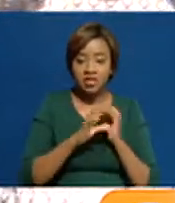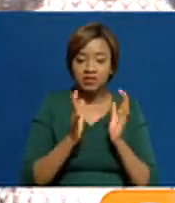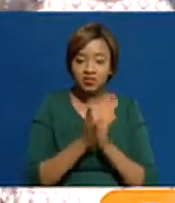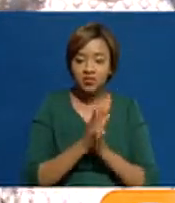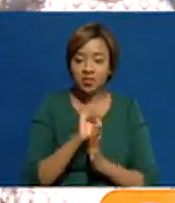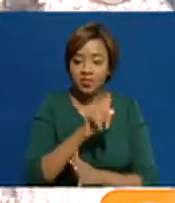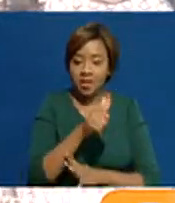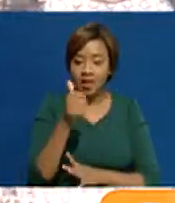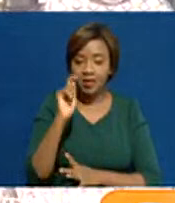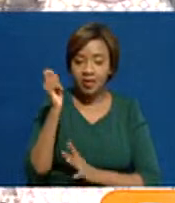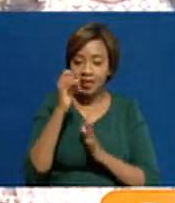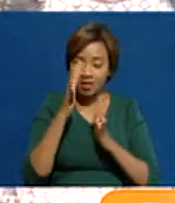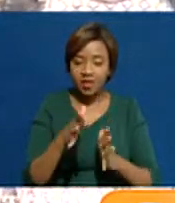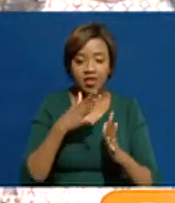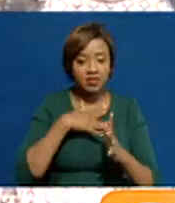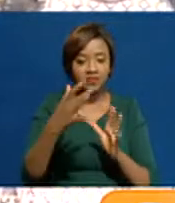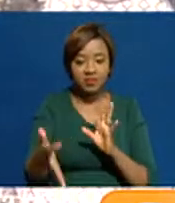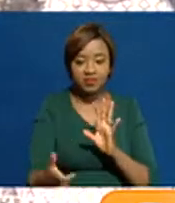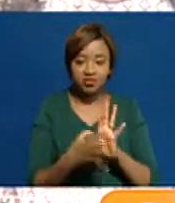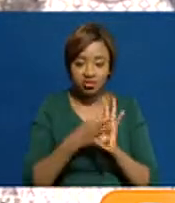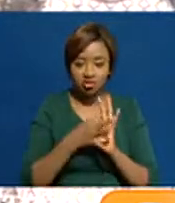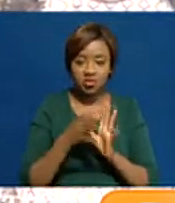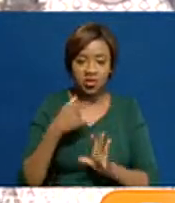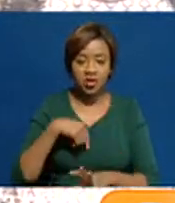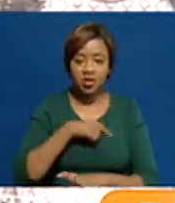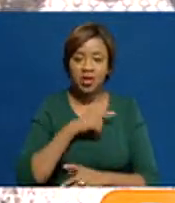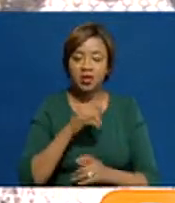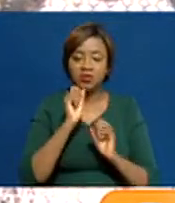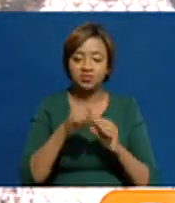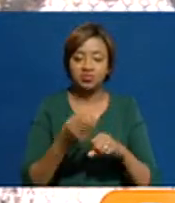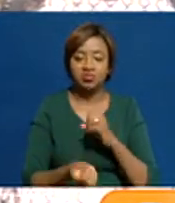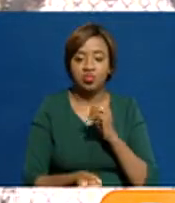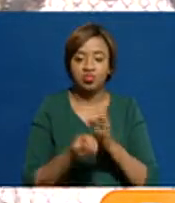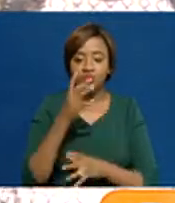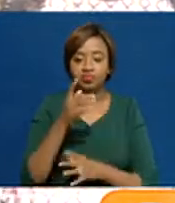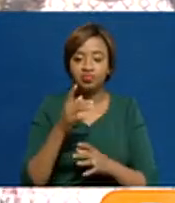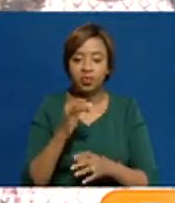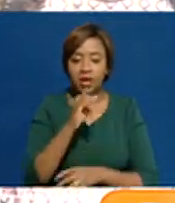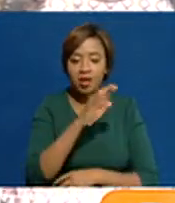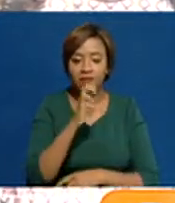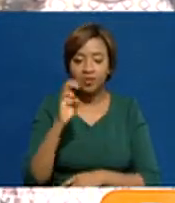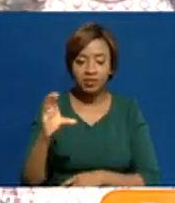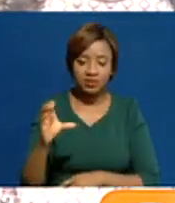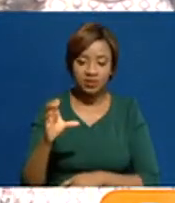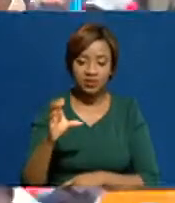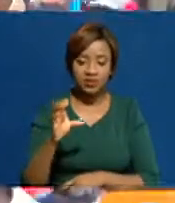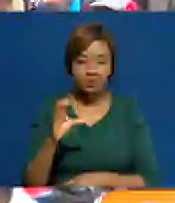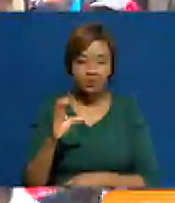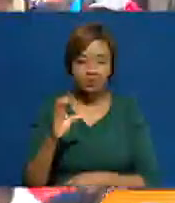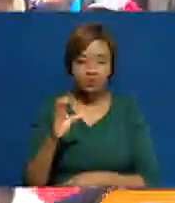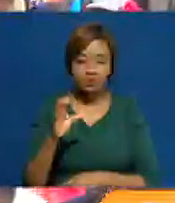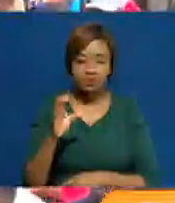rejecting attempts to reconstitute the IEC in